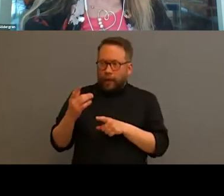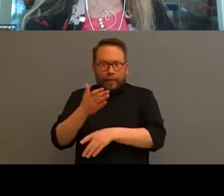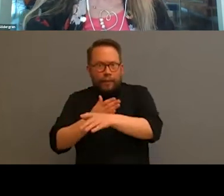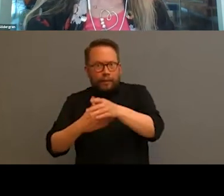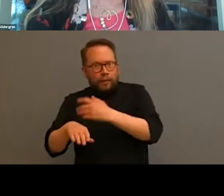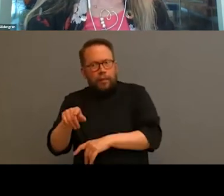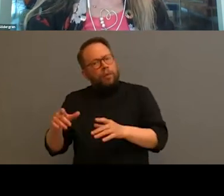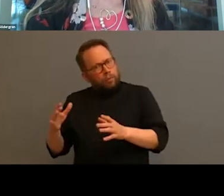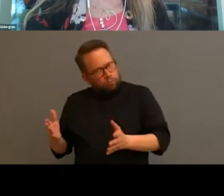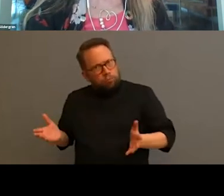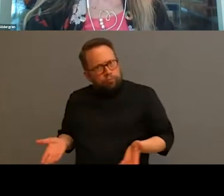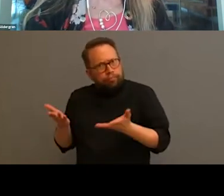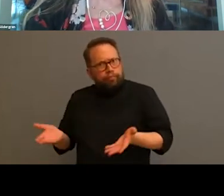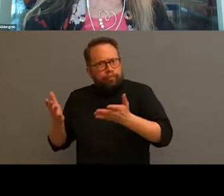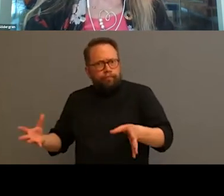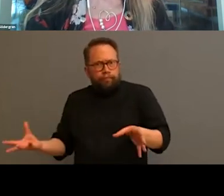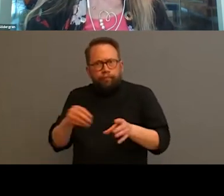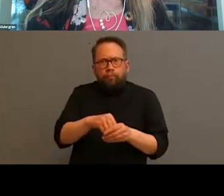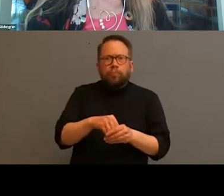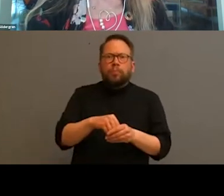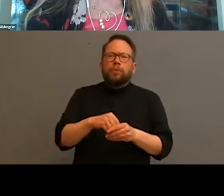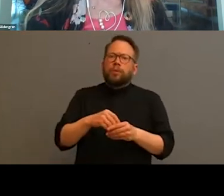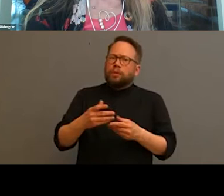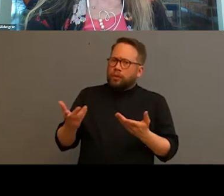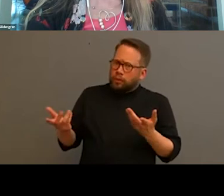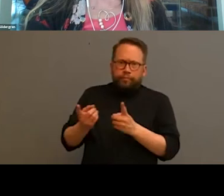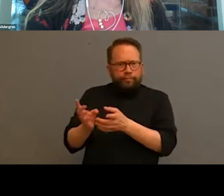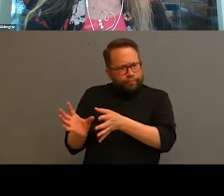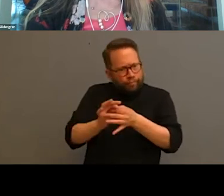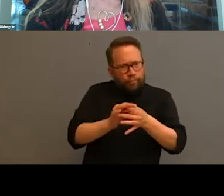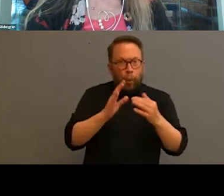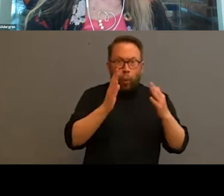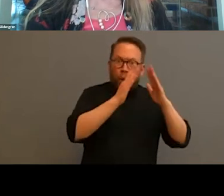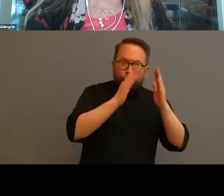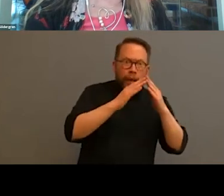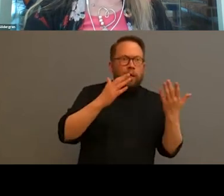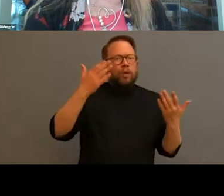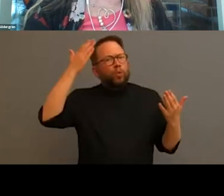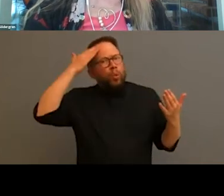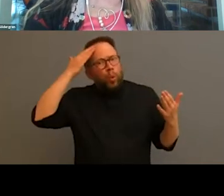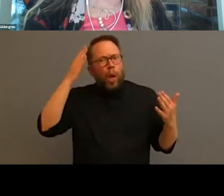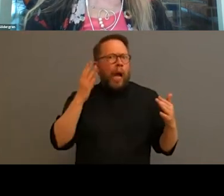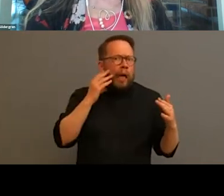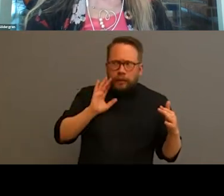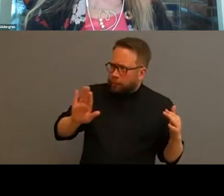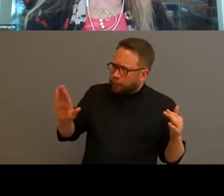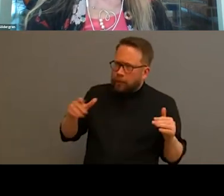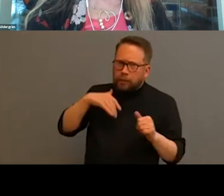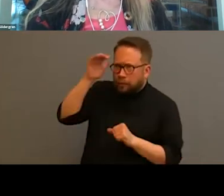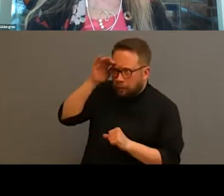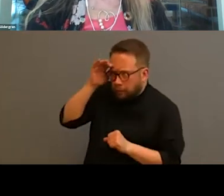We shall share our competence and skills. Involve us. Nothing about